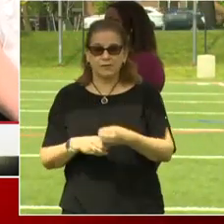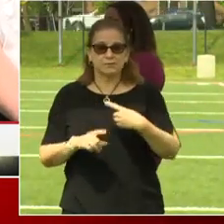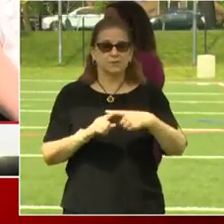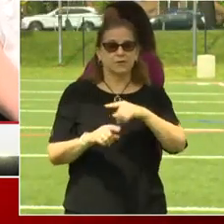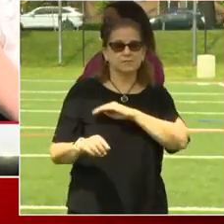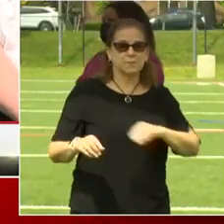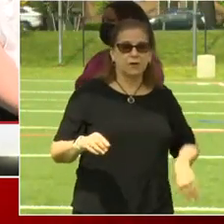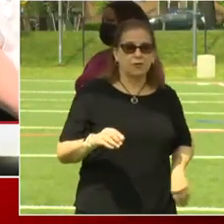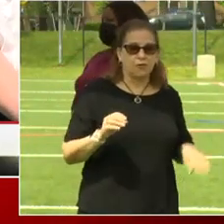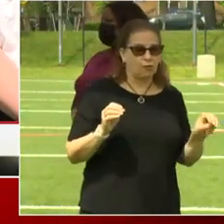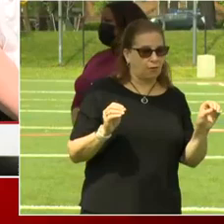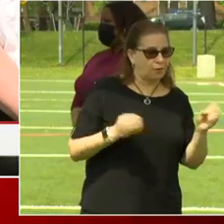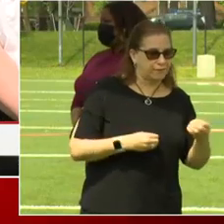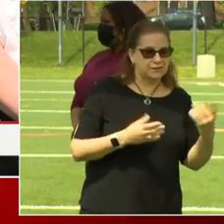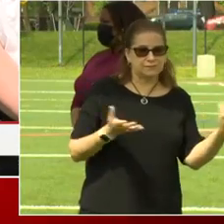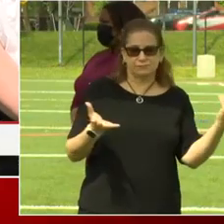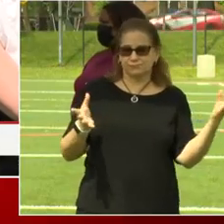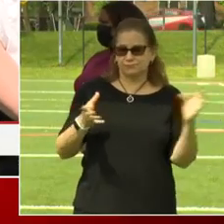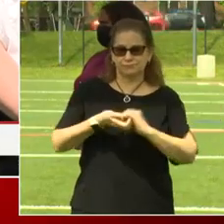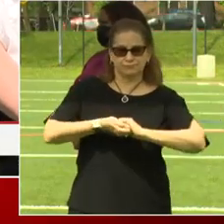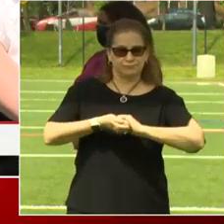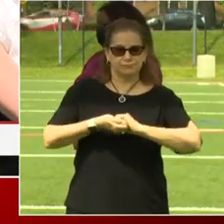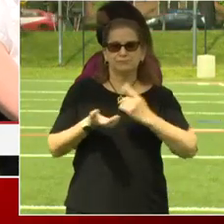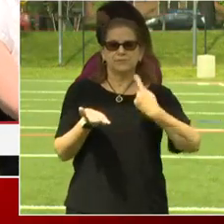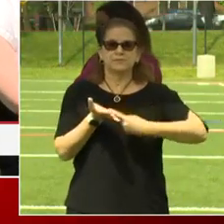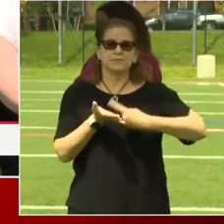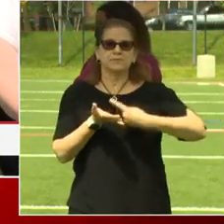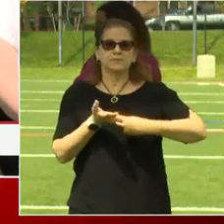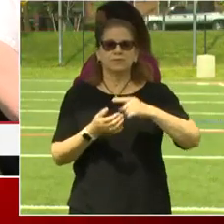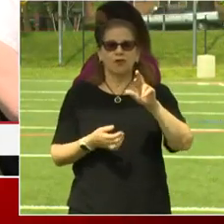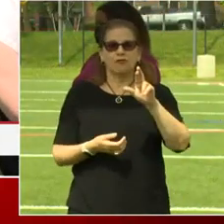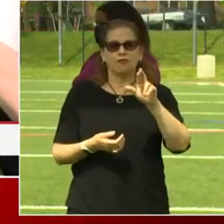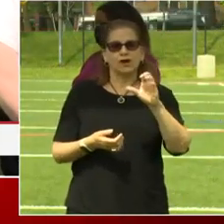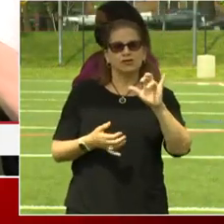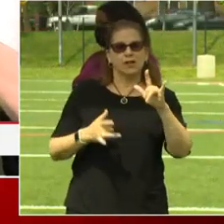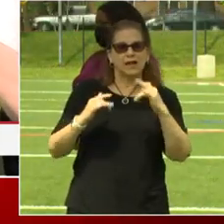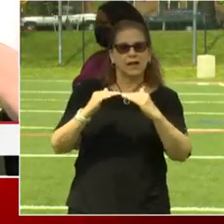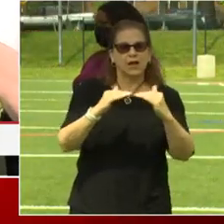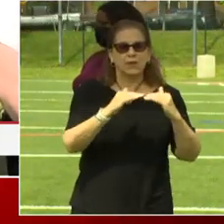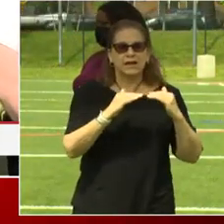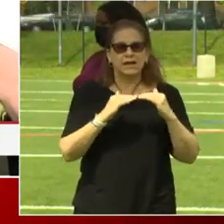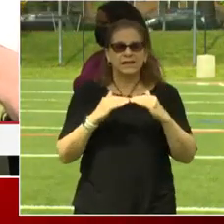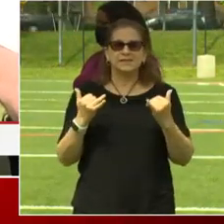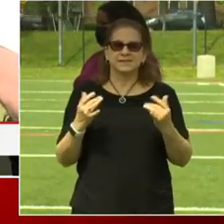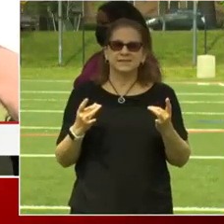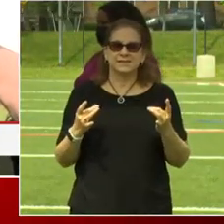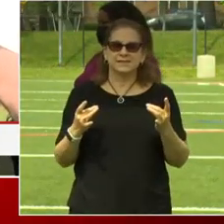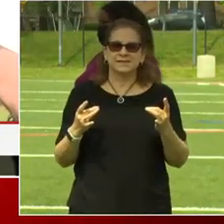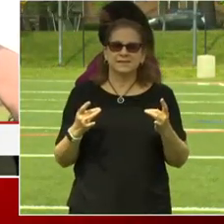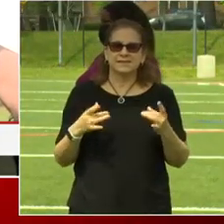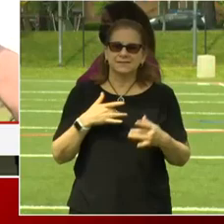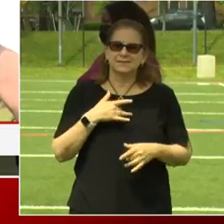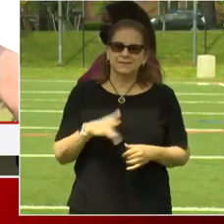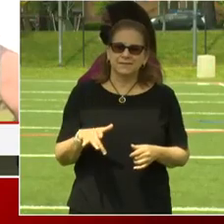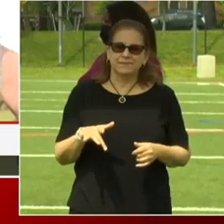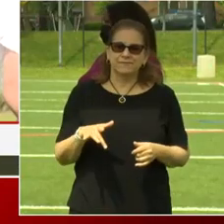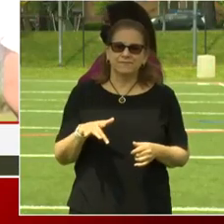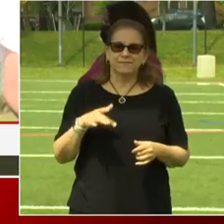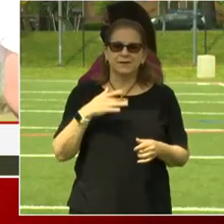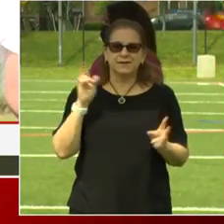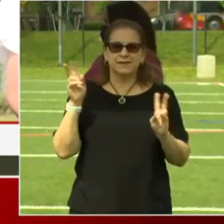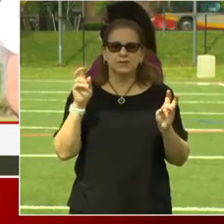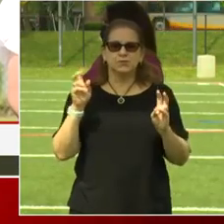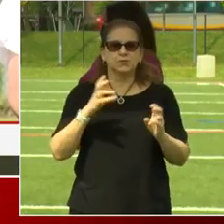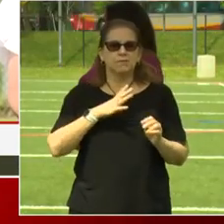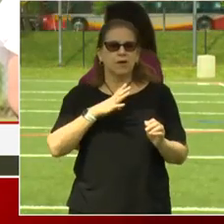there are chiefs of racial equity in both offices, and so there's quite a bit more attention and sensitivity to this issue. So some